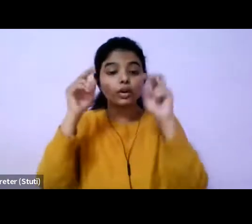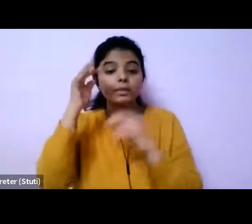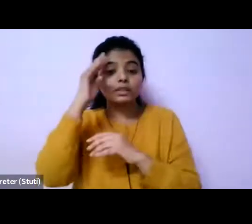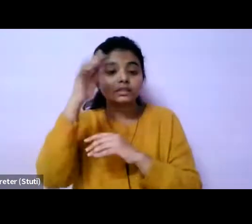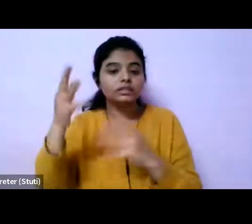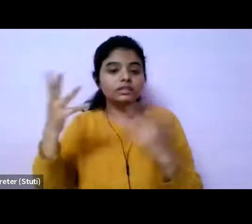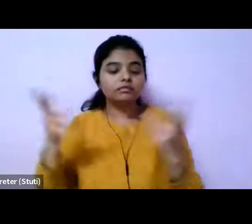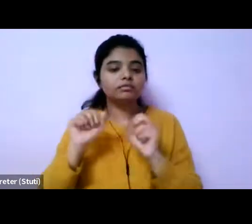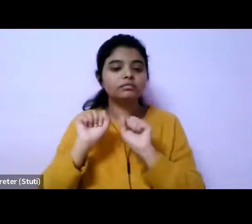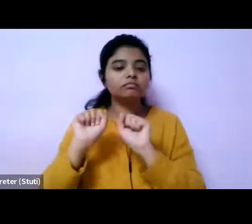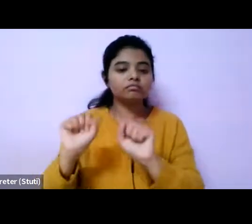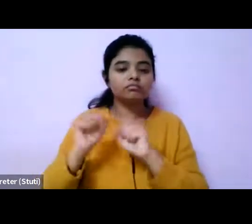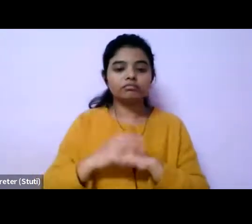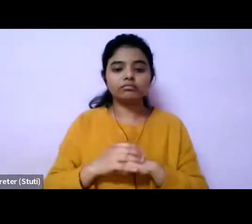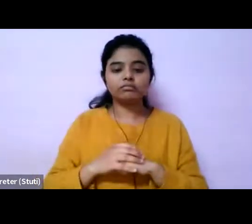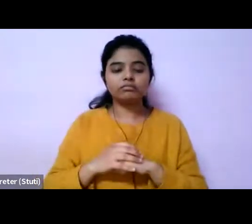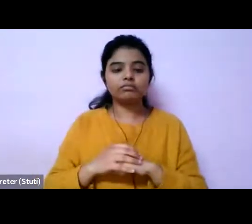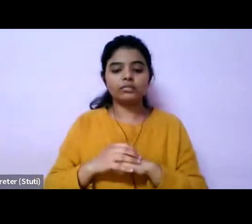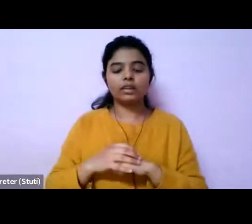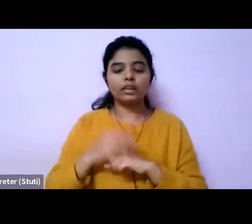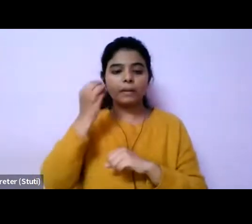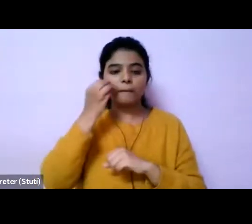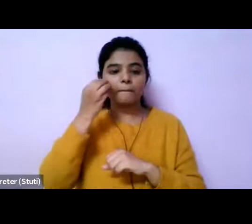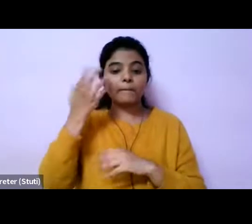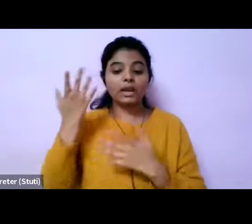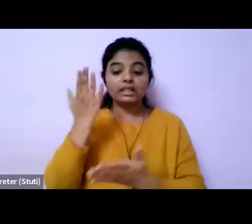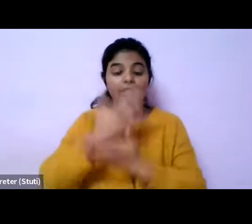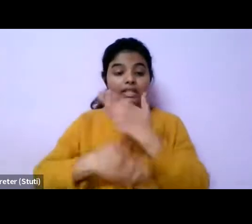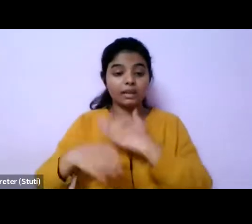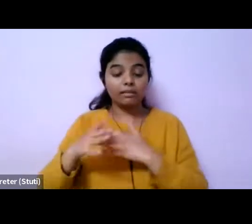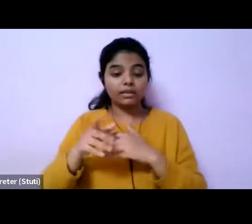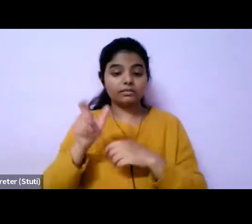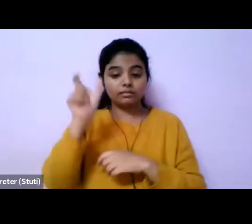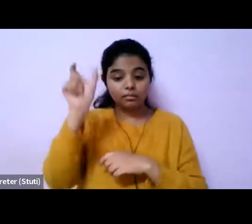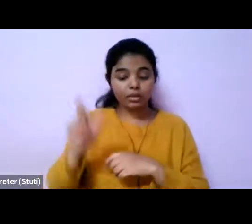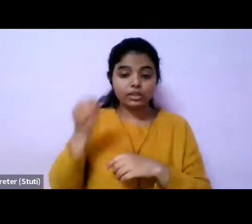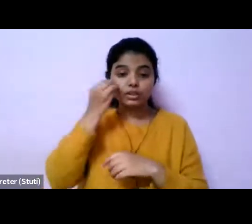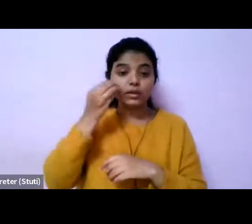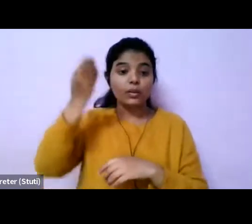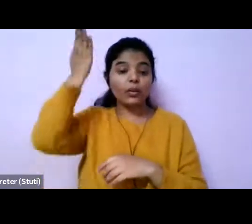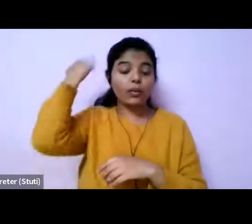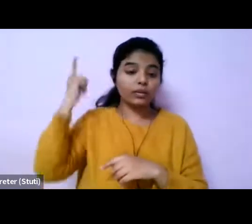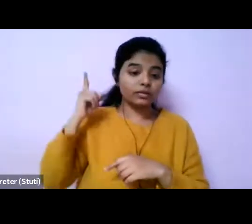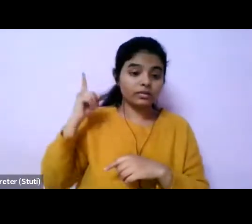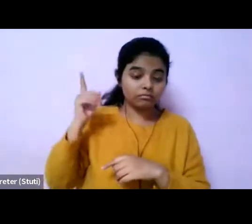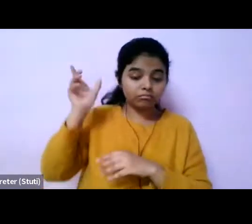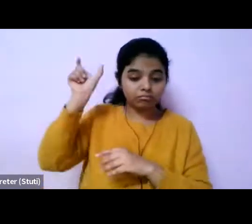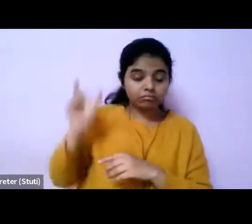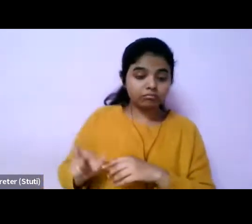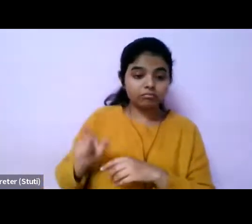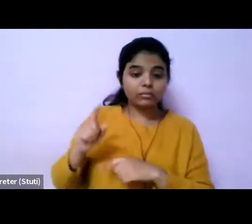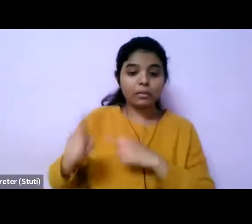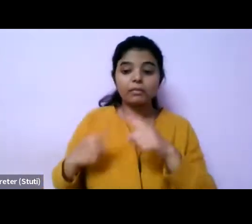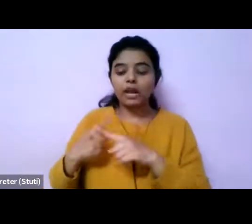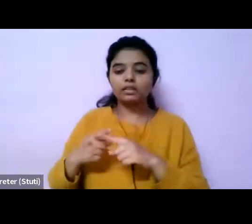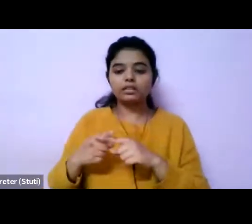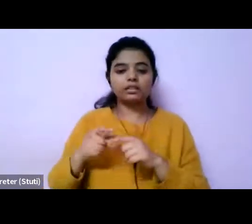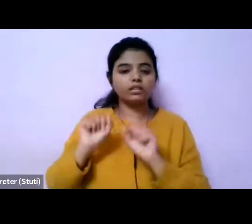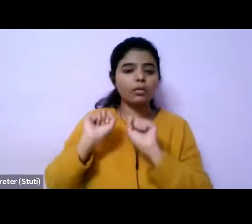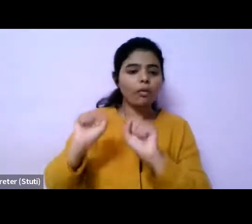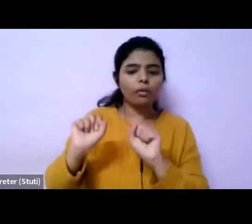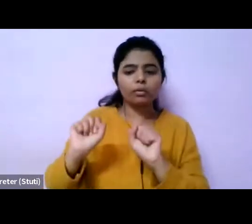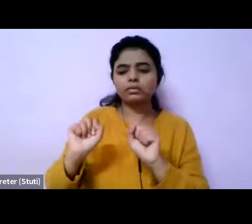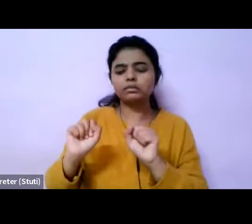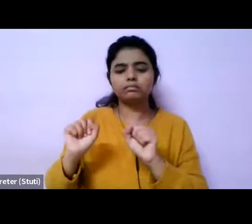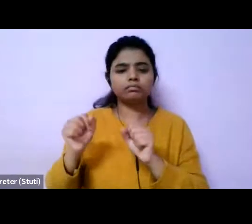the aesthetics of the post-human and disabled bodies, post-humanist literature, hyper-narrative interactive films,